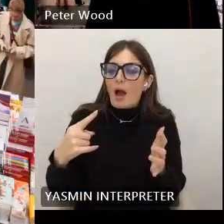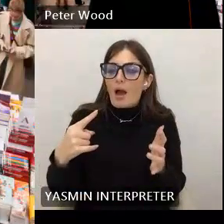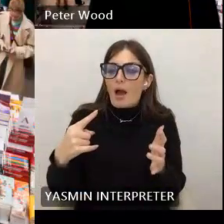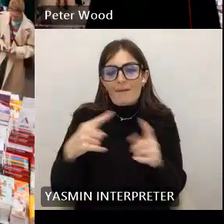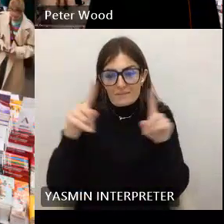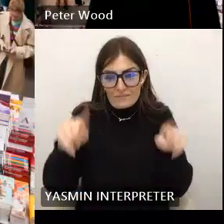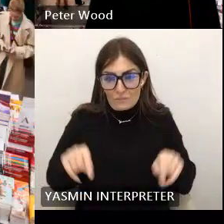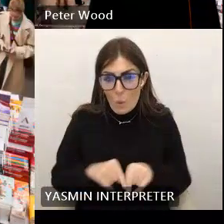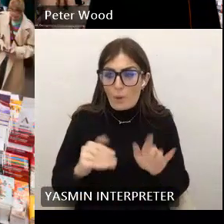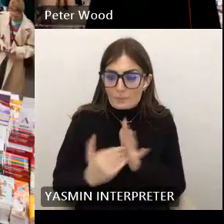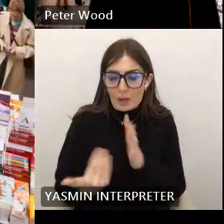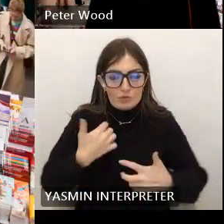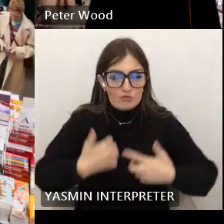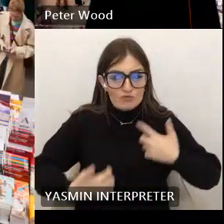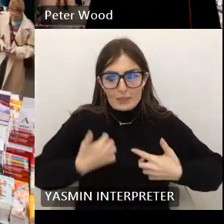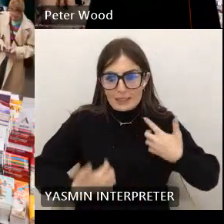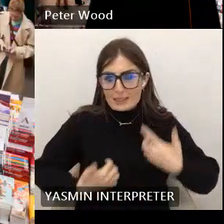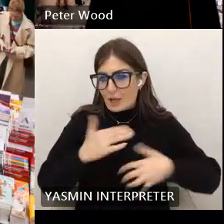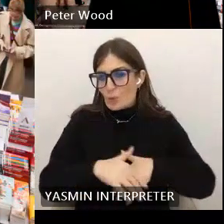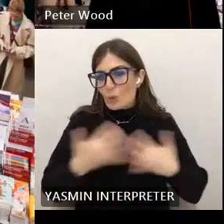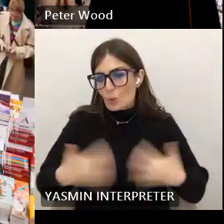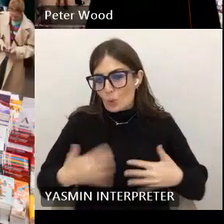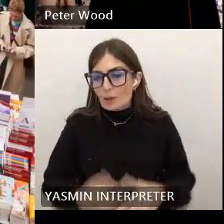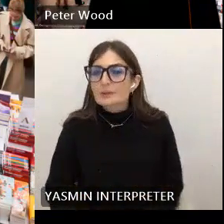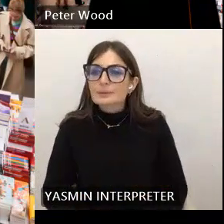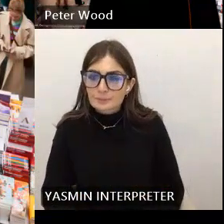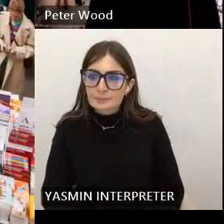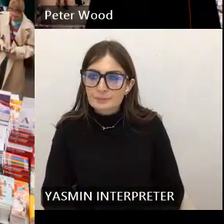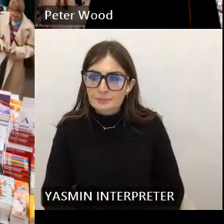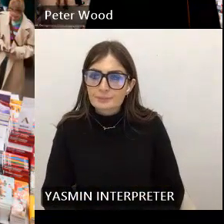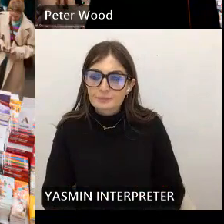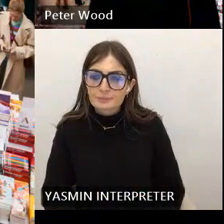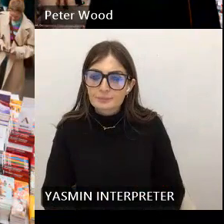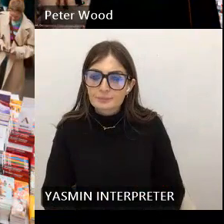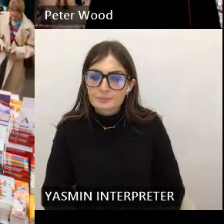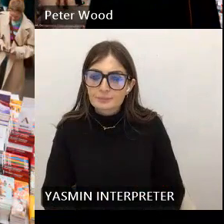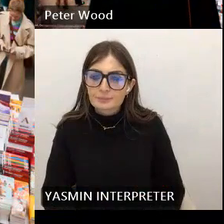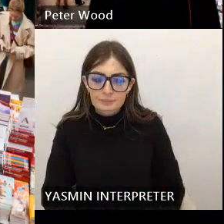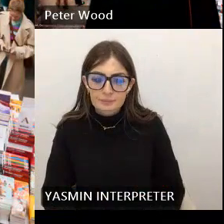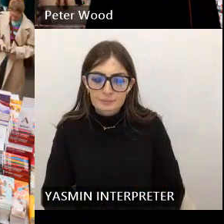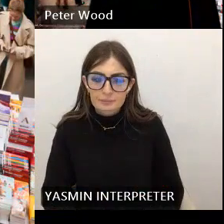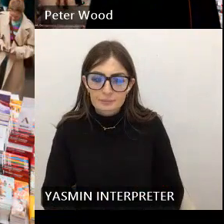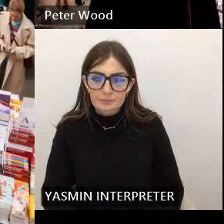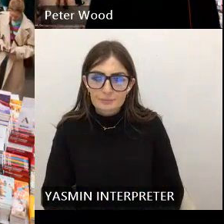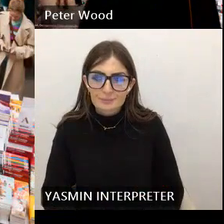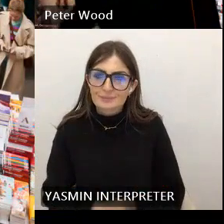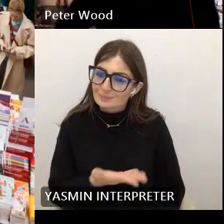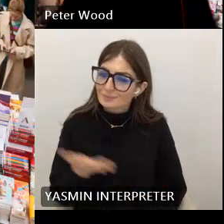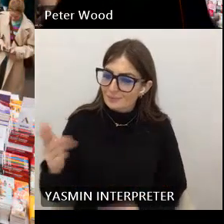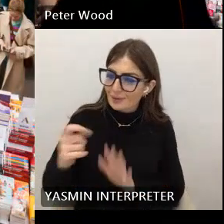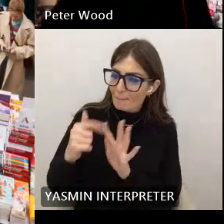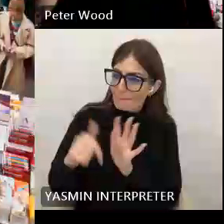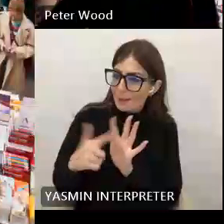we're really, really excited about as well within this program. Over to you, Peter.